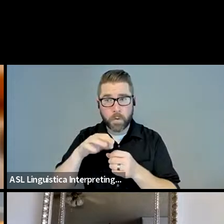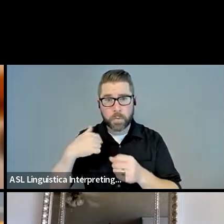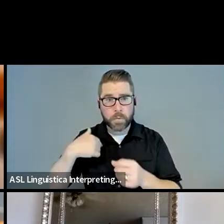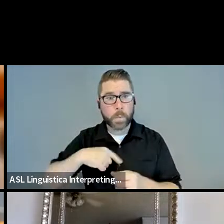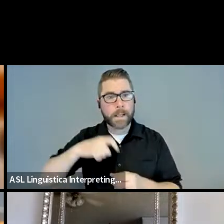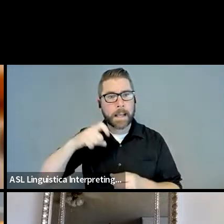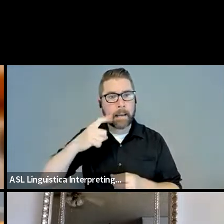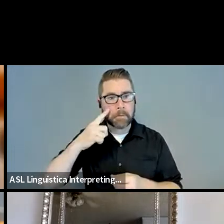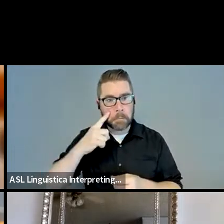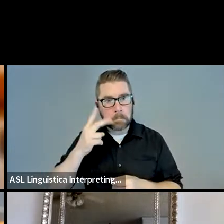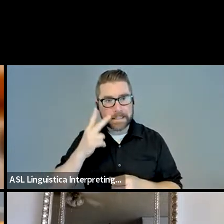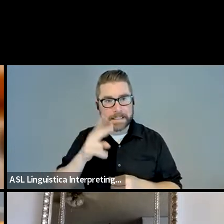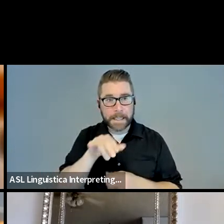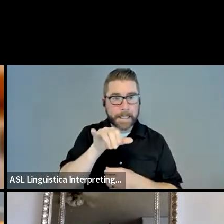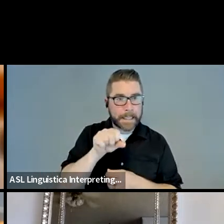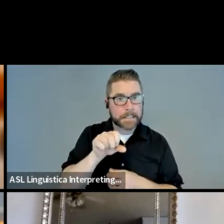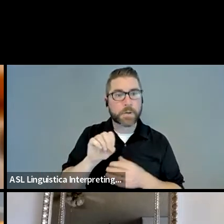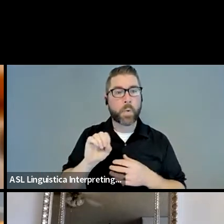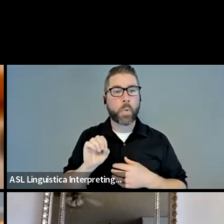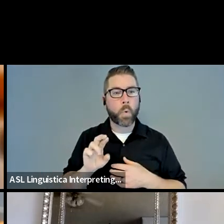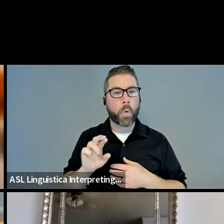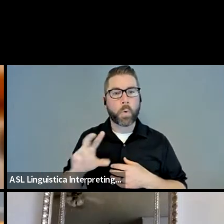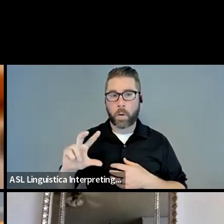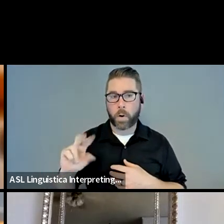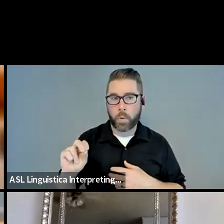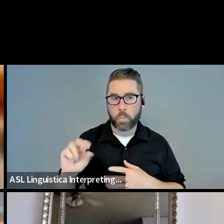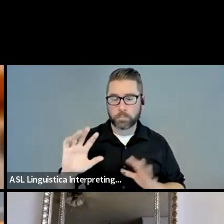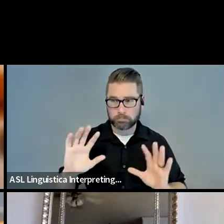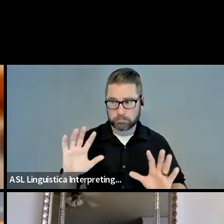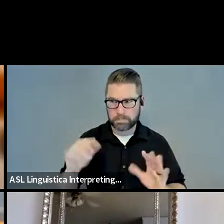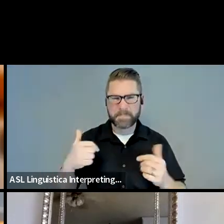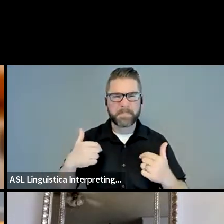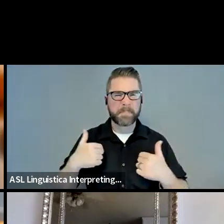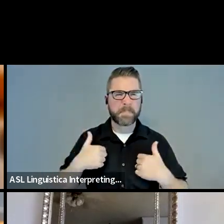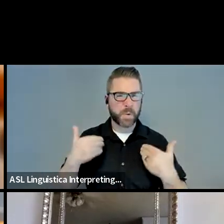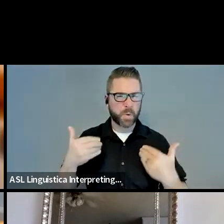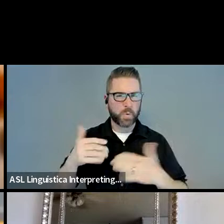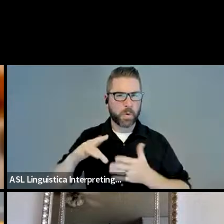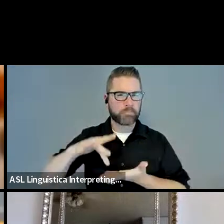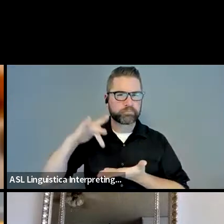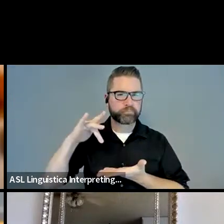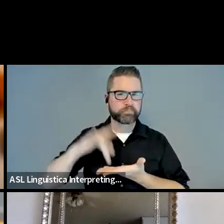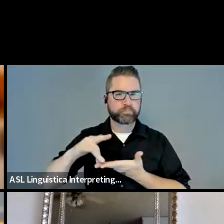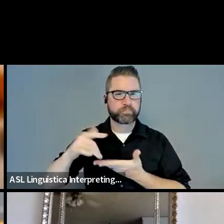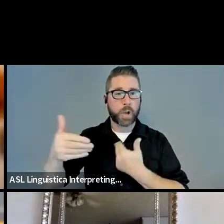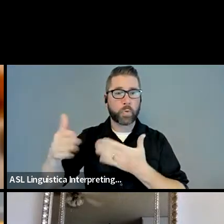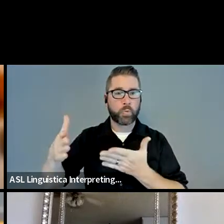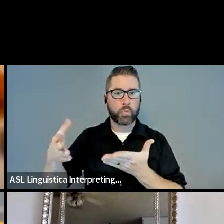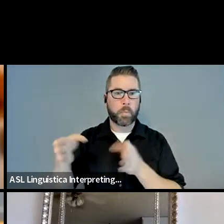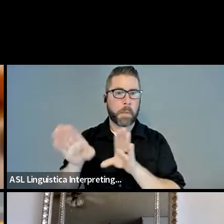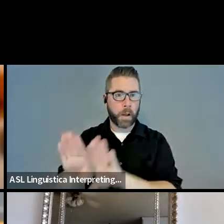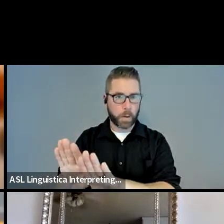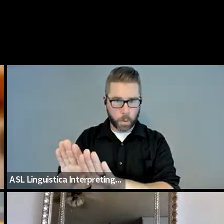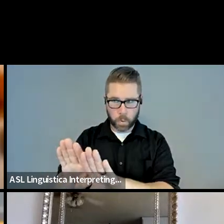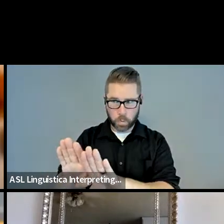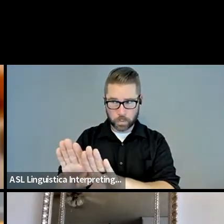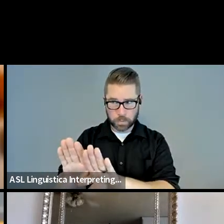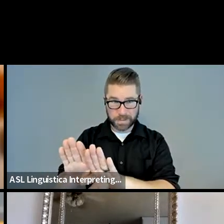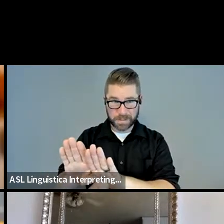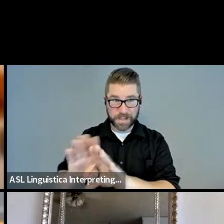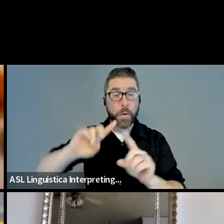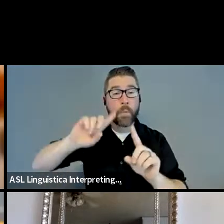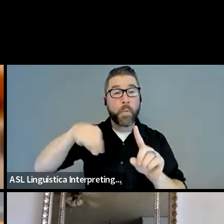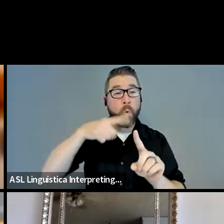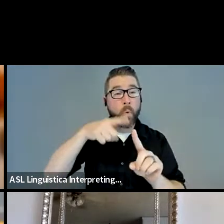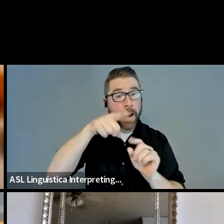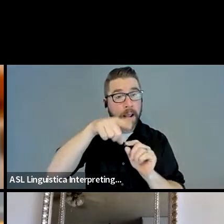vote. I'm going to go ahead and close the rooms. And when you go to a vote, it is always important to just cast your vote. And if there's